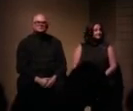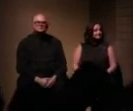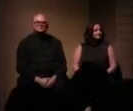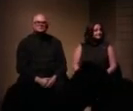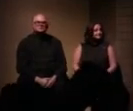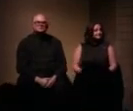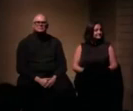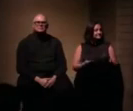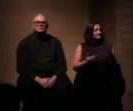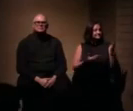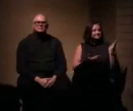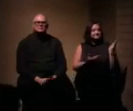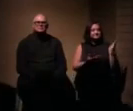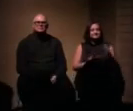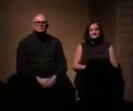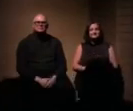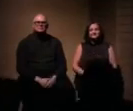Theater Company.